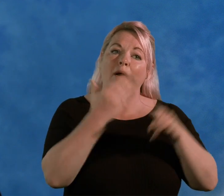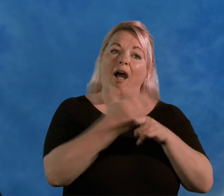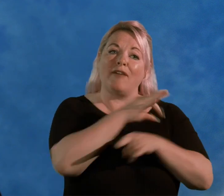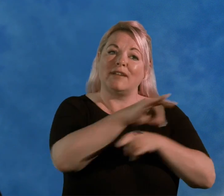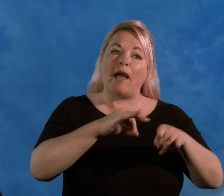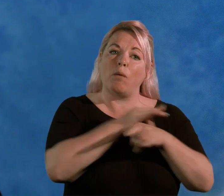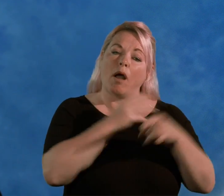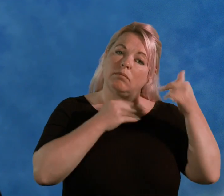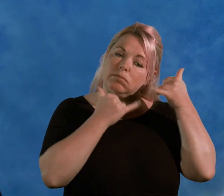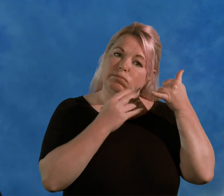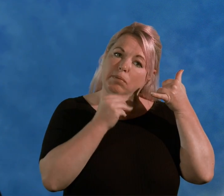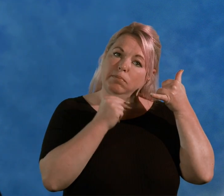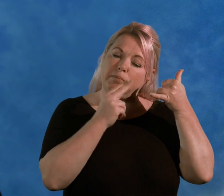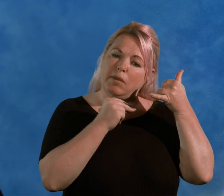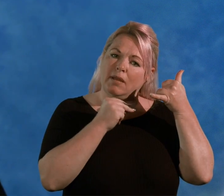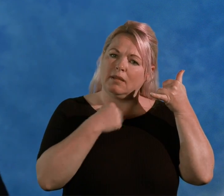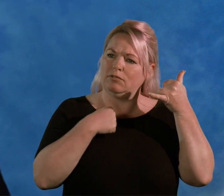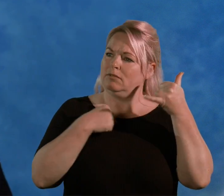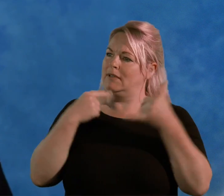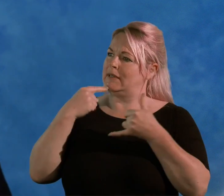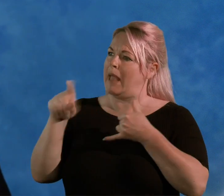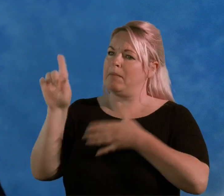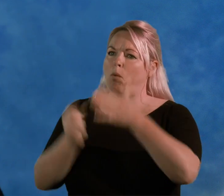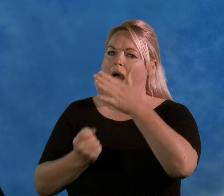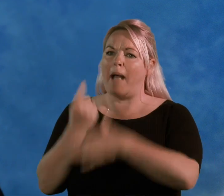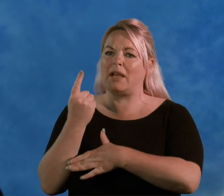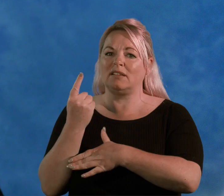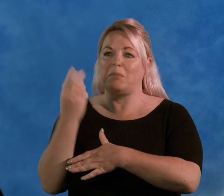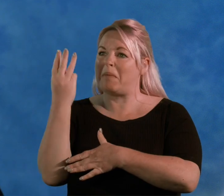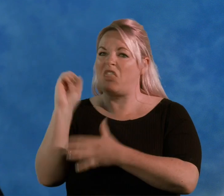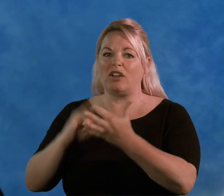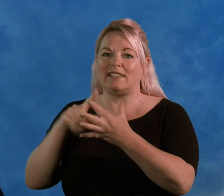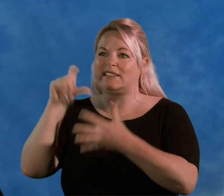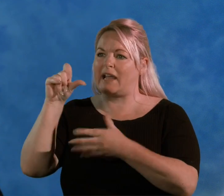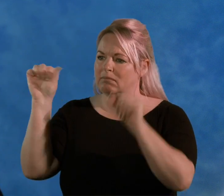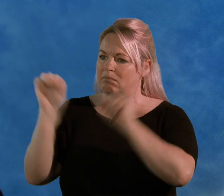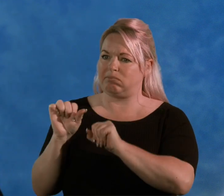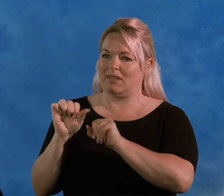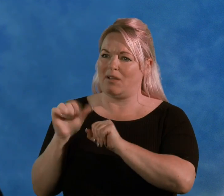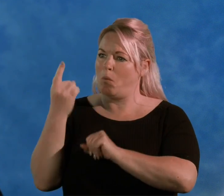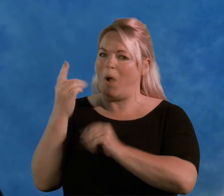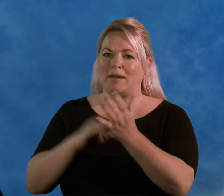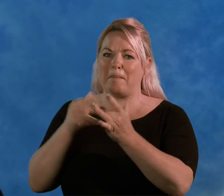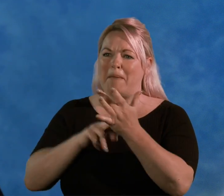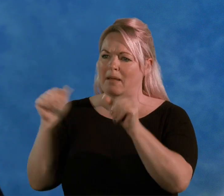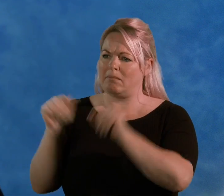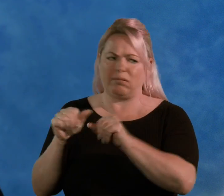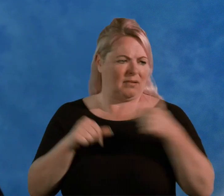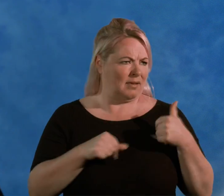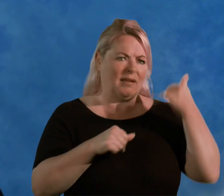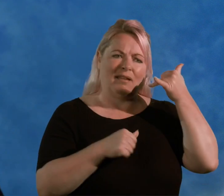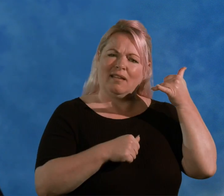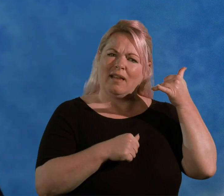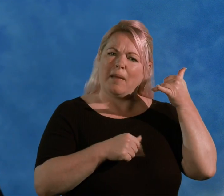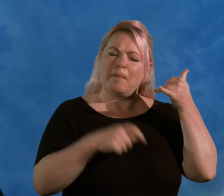hour for her to complete was relayed in perhaps 30 seconds, a minute. So